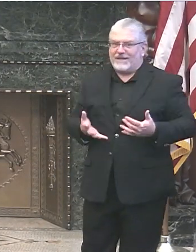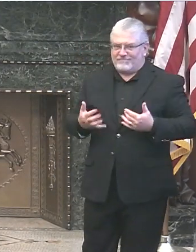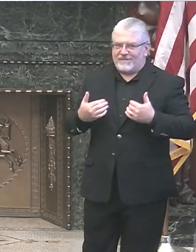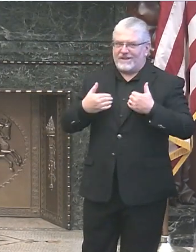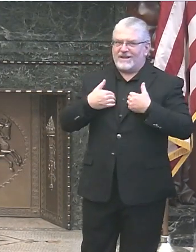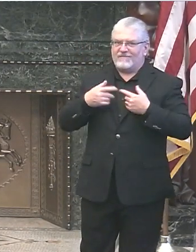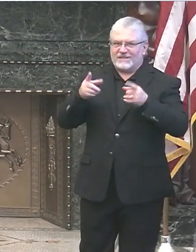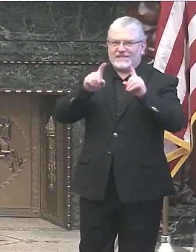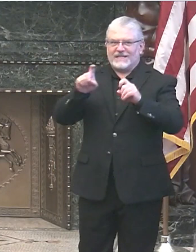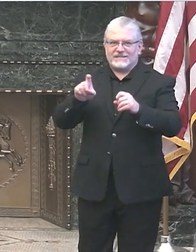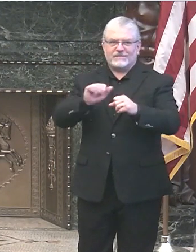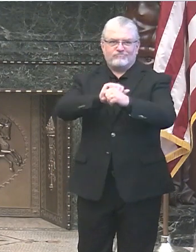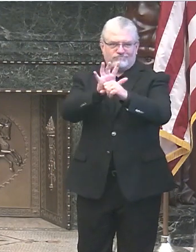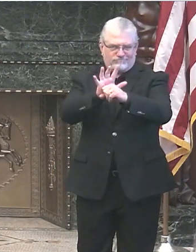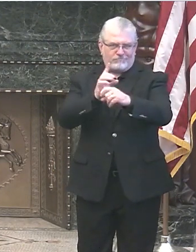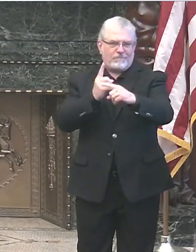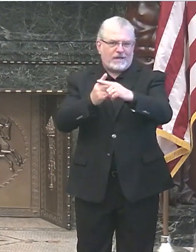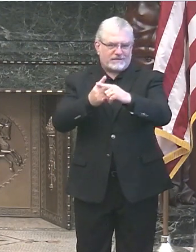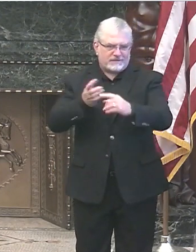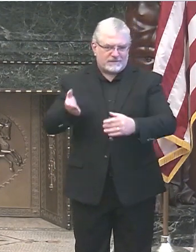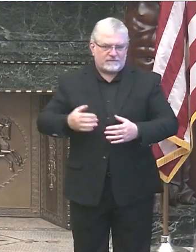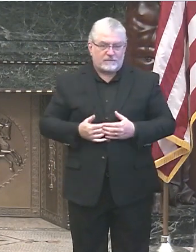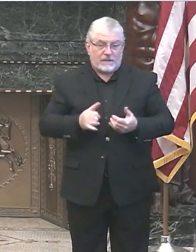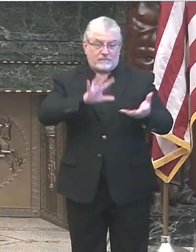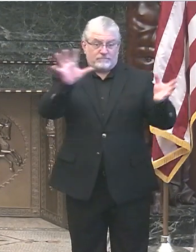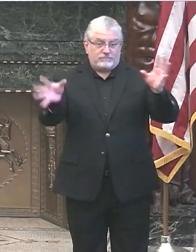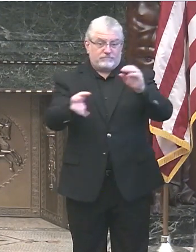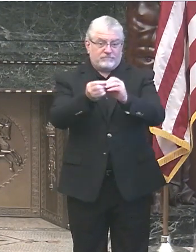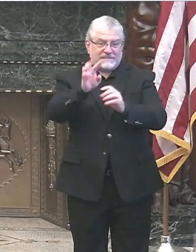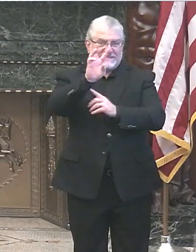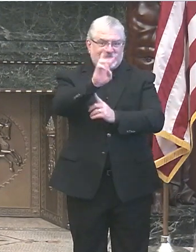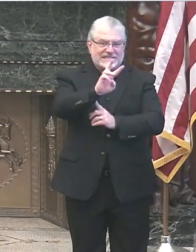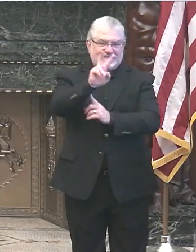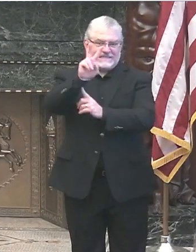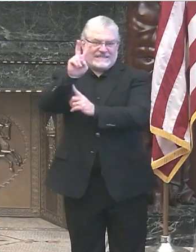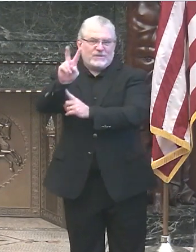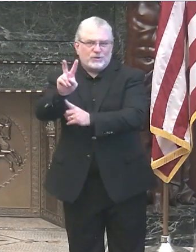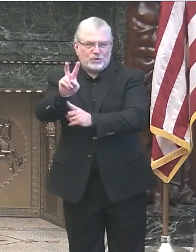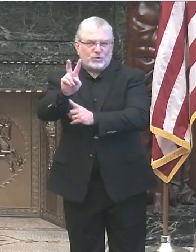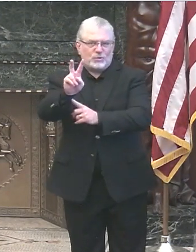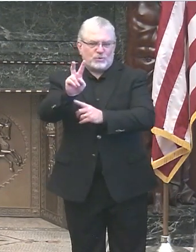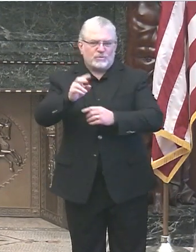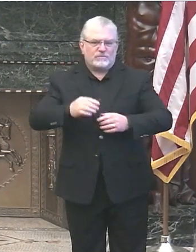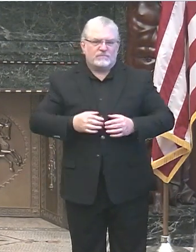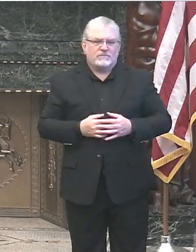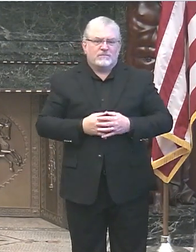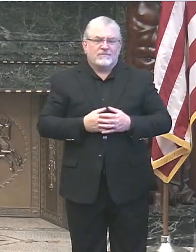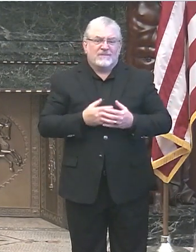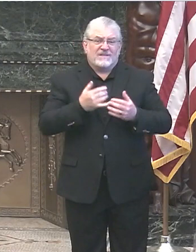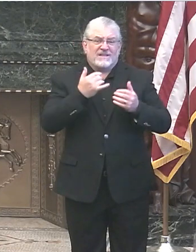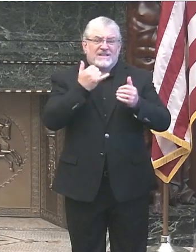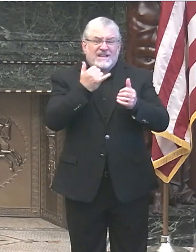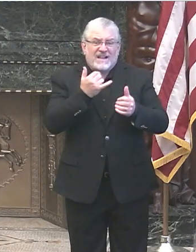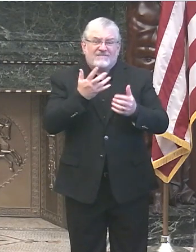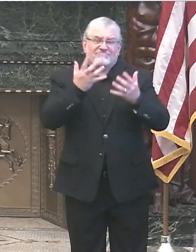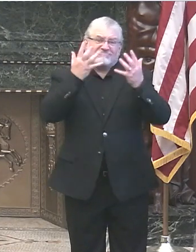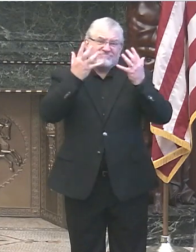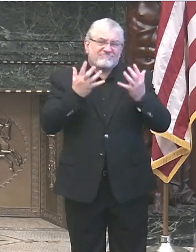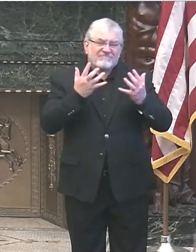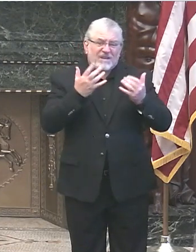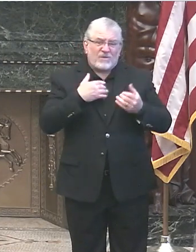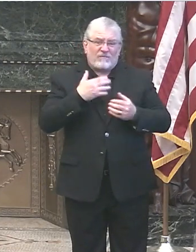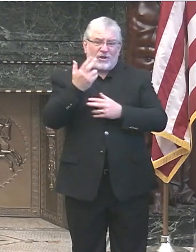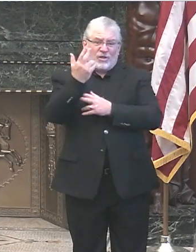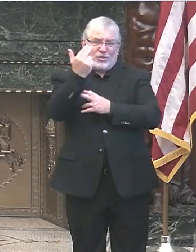of 62. We're tracking the number of people who die from this infection, and sadly, I have to report we have 13 new deaths from this time